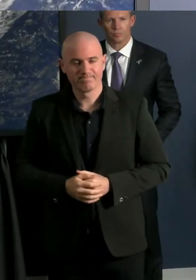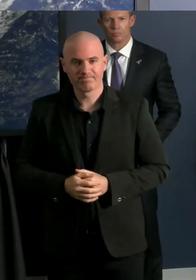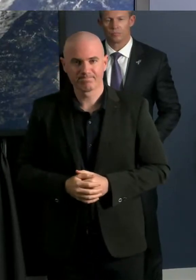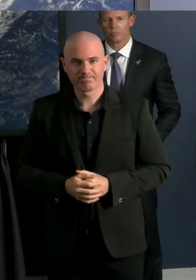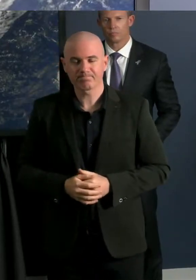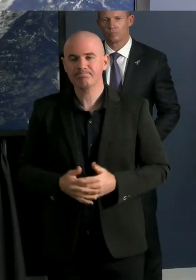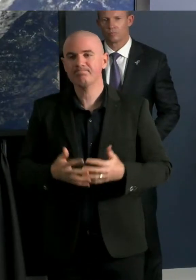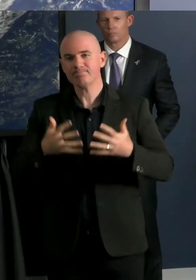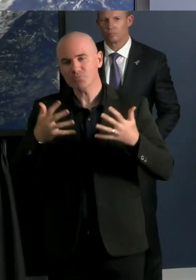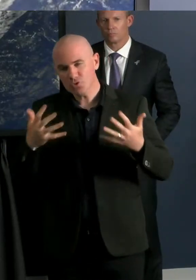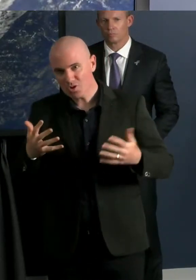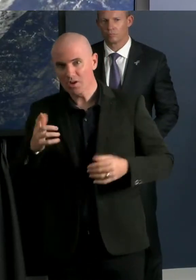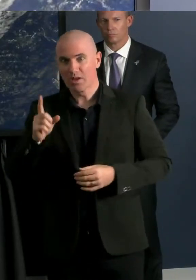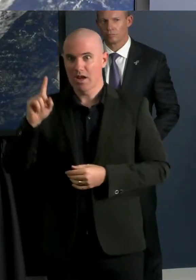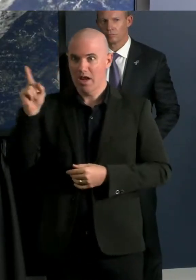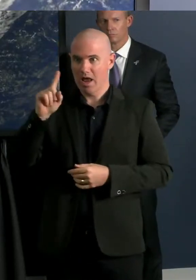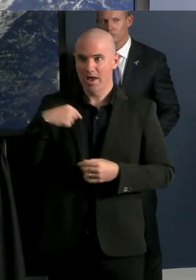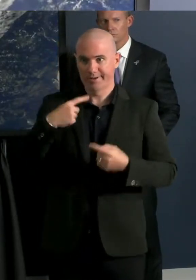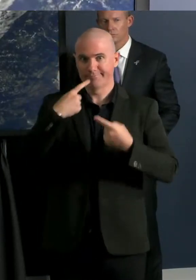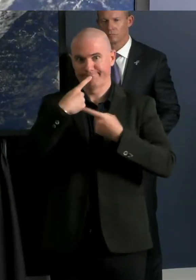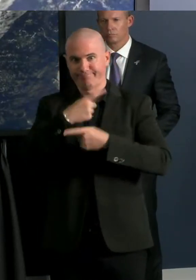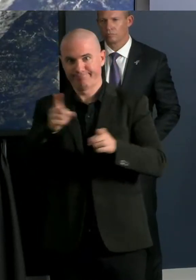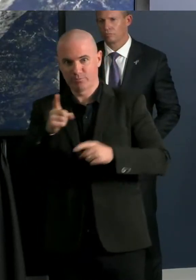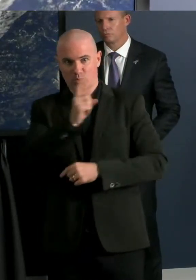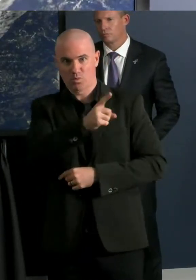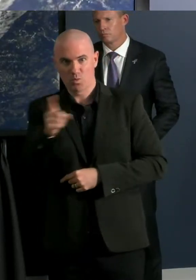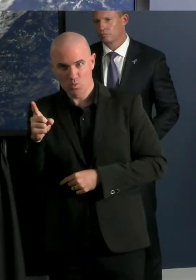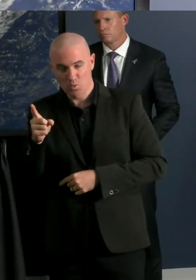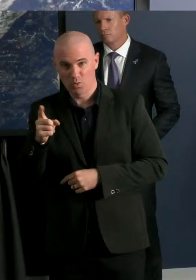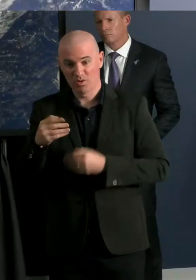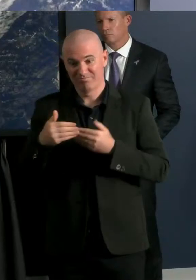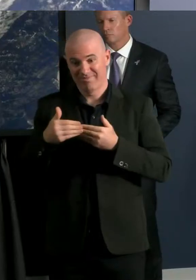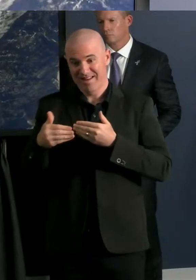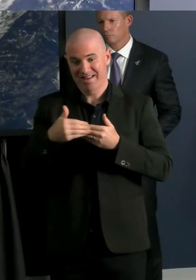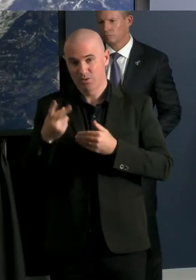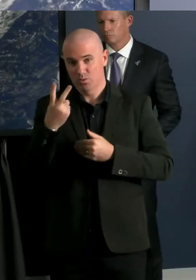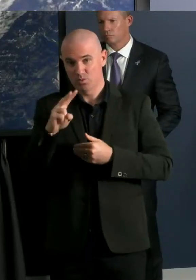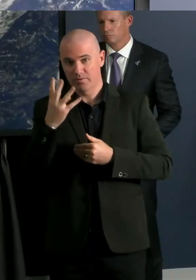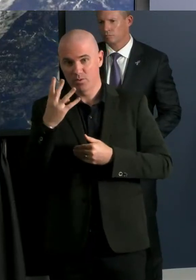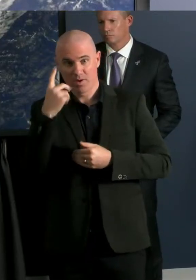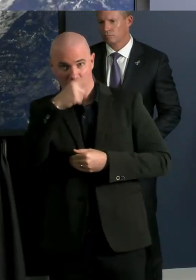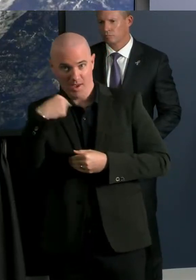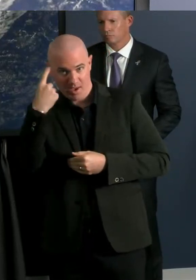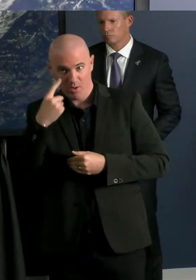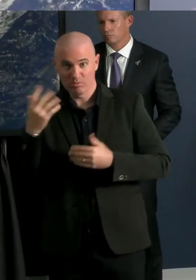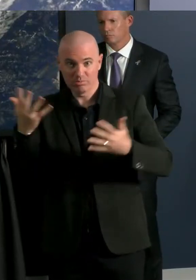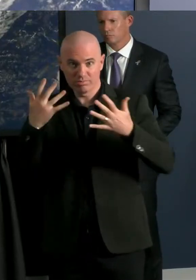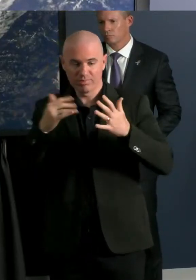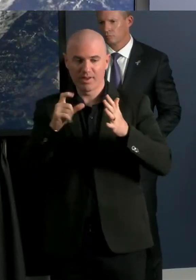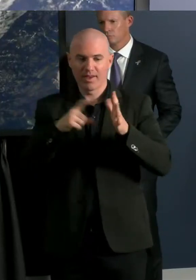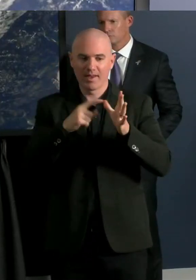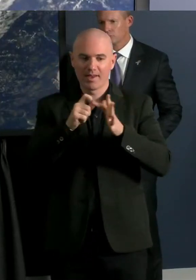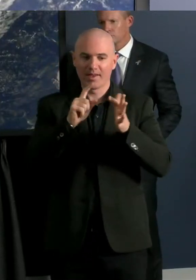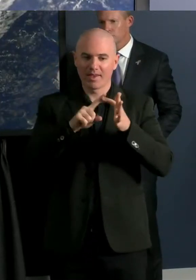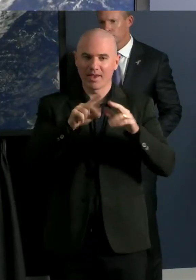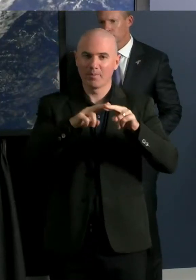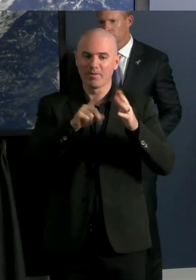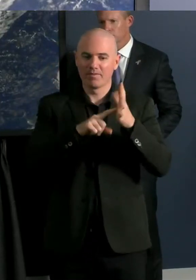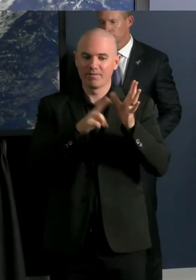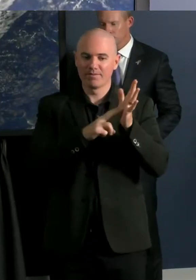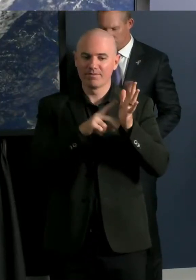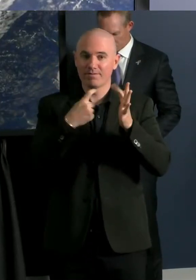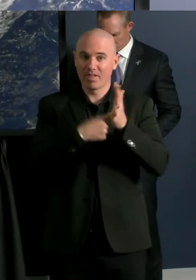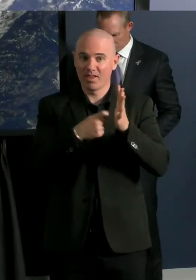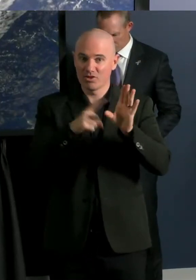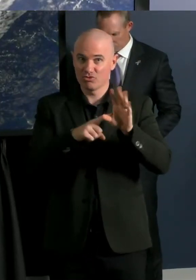Therefore, we've got our warning zone issued, so that's gales within the next 24 hours, and that's Cape Flattery to Lucinda, and we've got